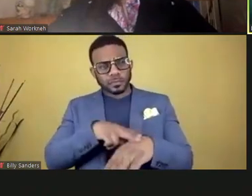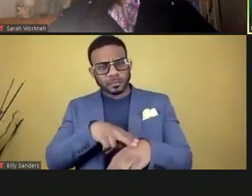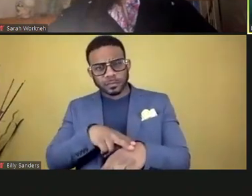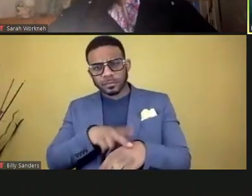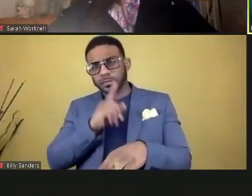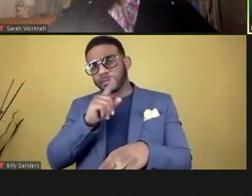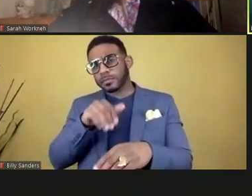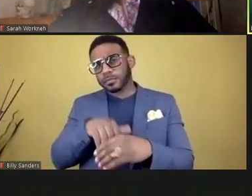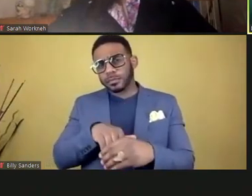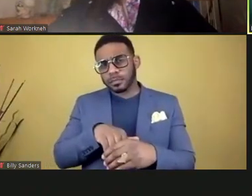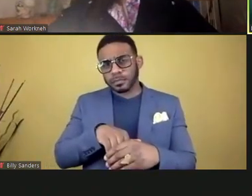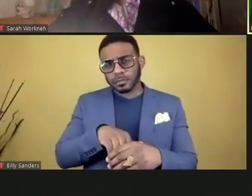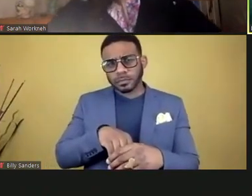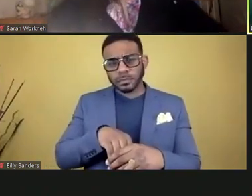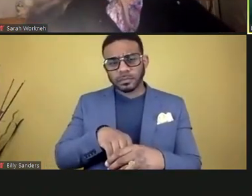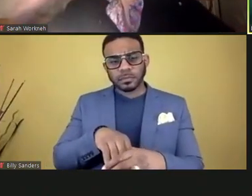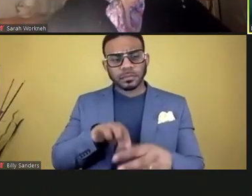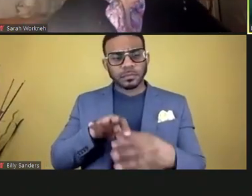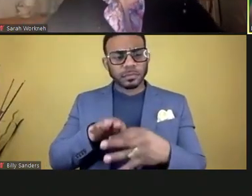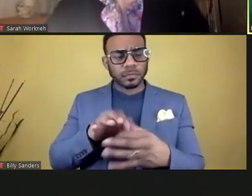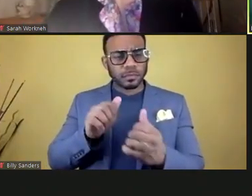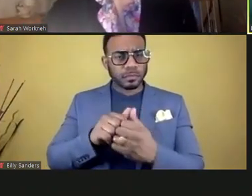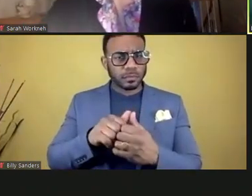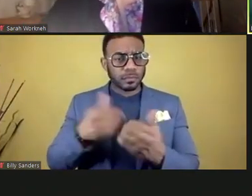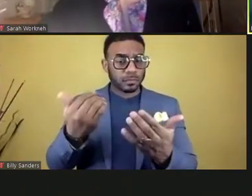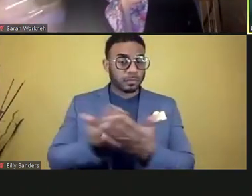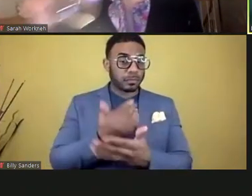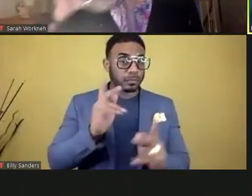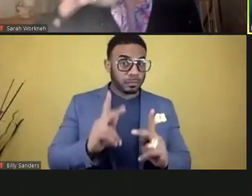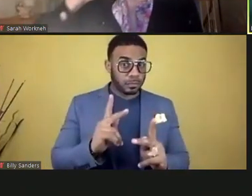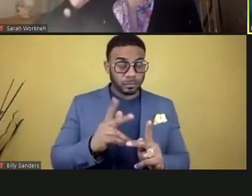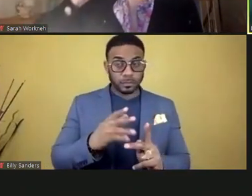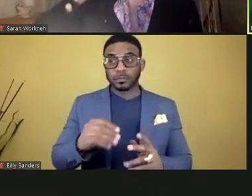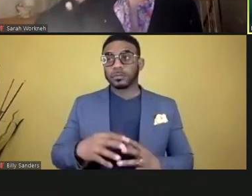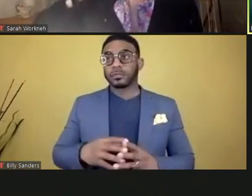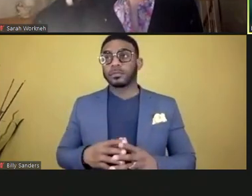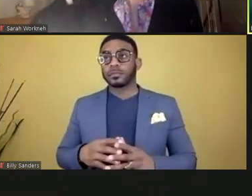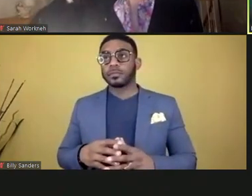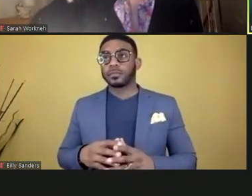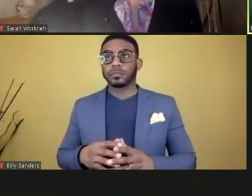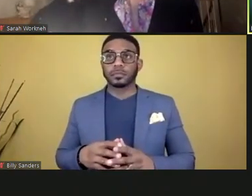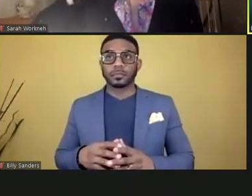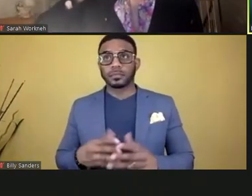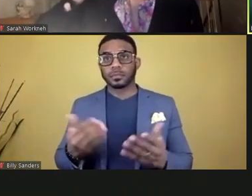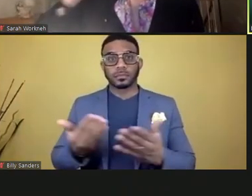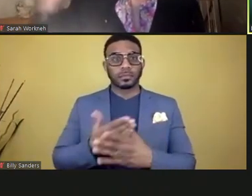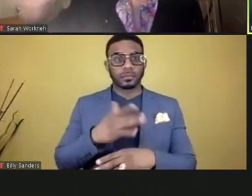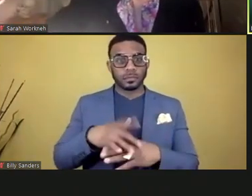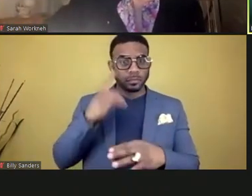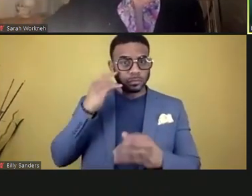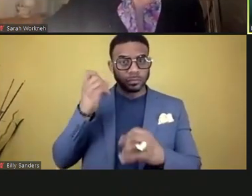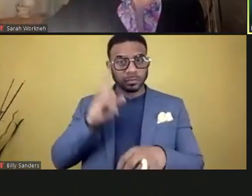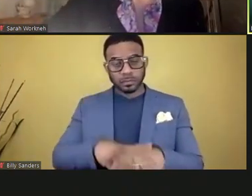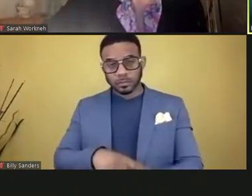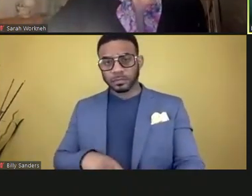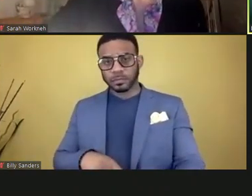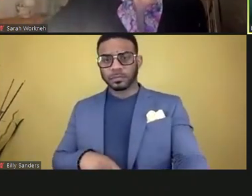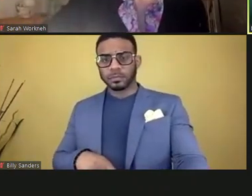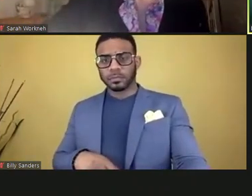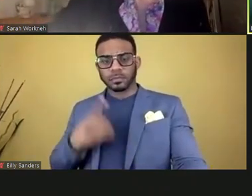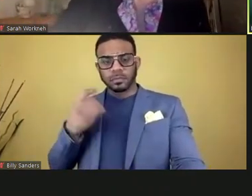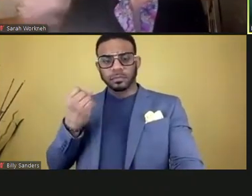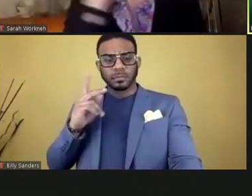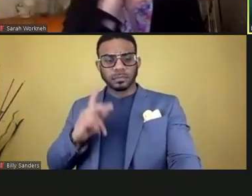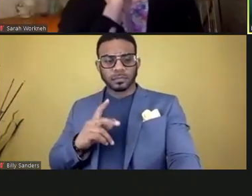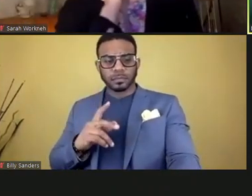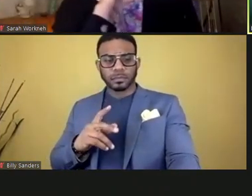being in relationship with new people in a new space for many times, for many